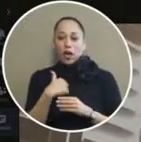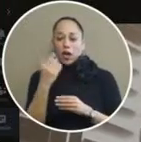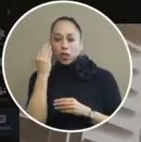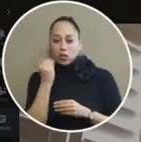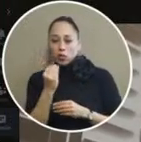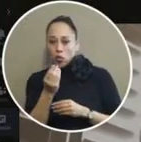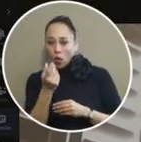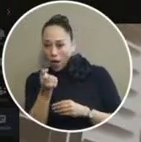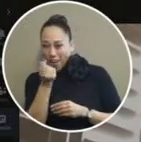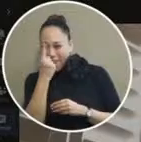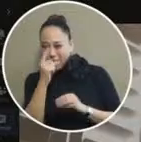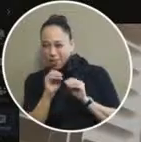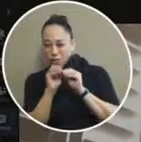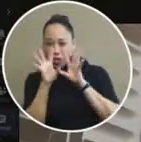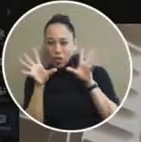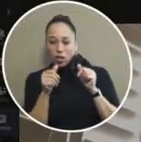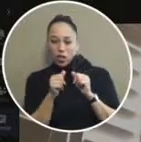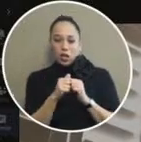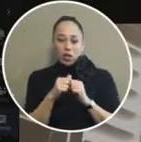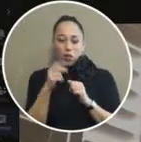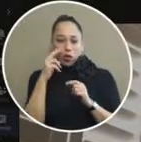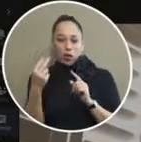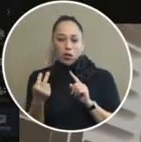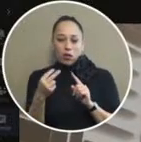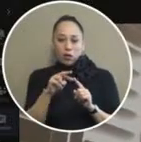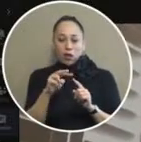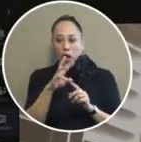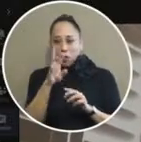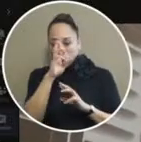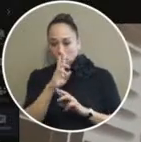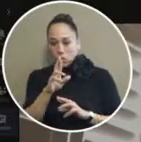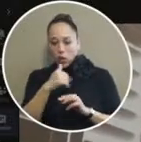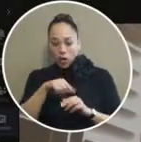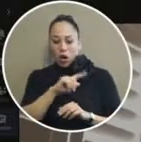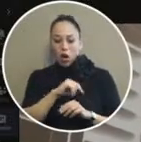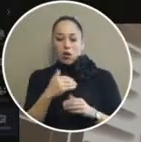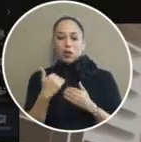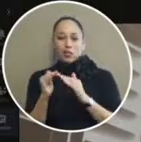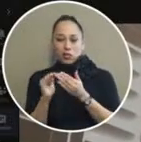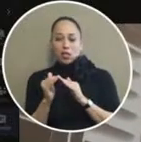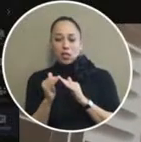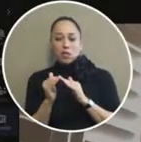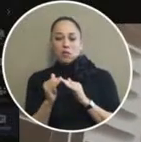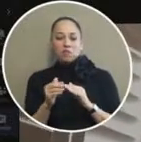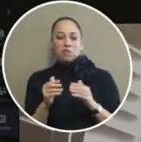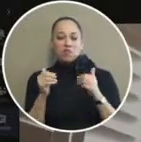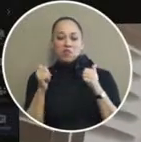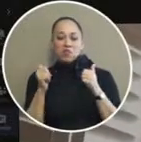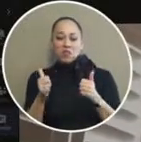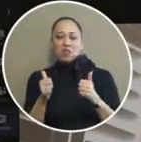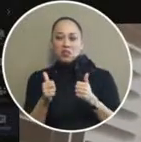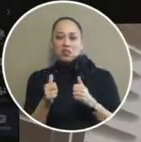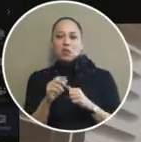good understanding of what all is taking place with respect to how our city is responding to the pandemic.